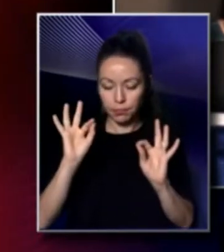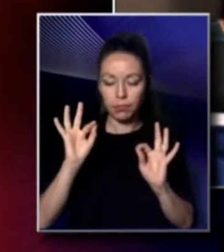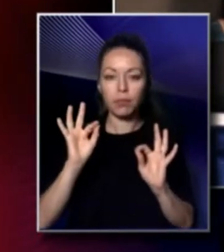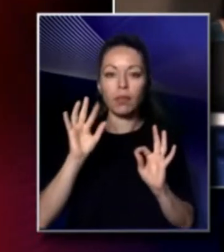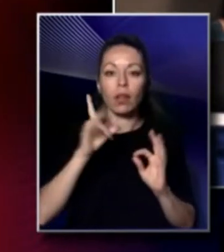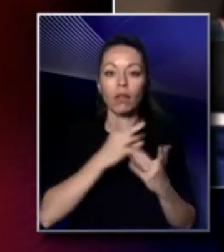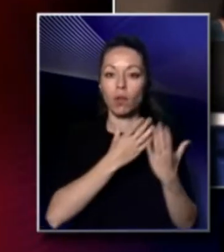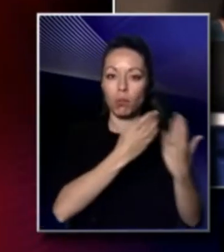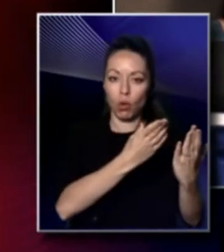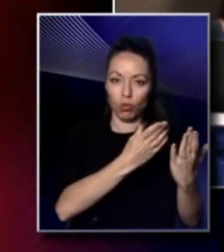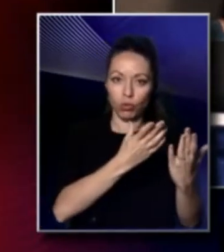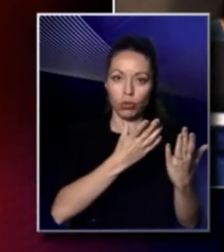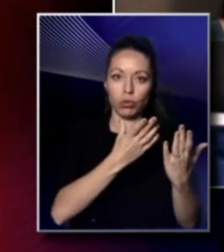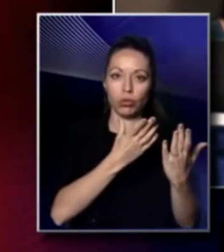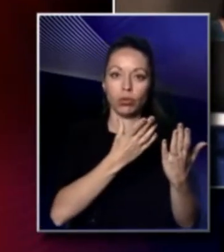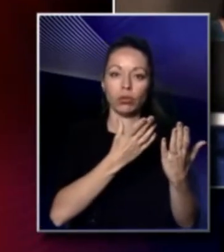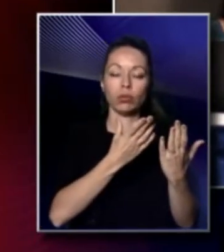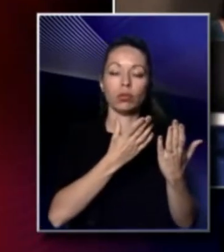motion,